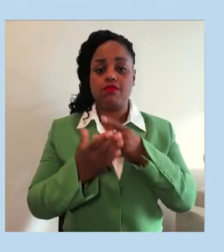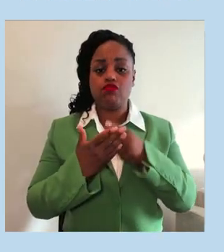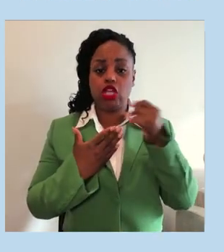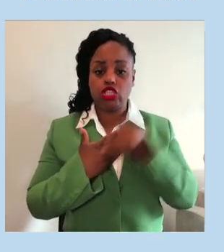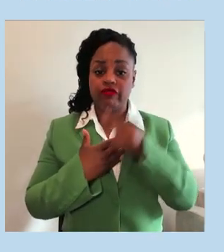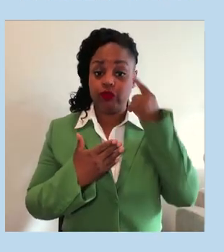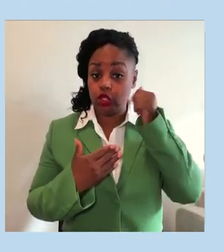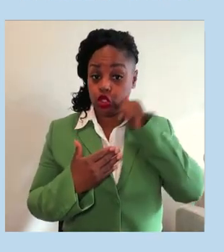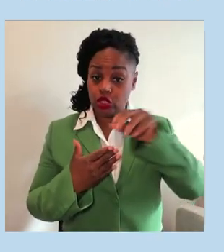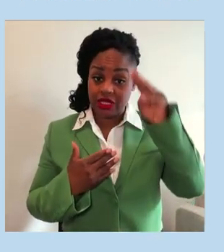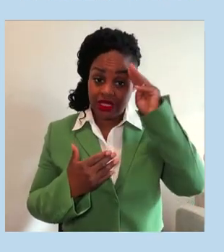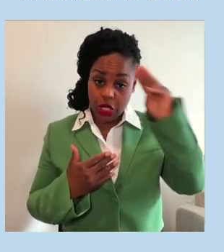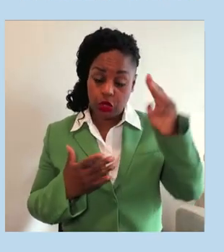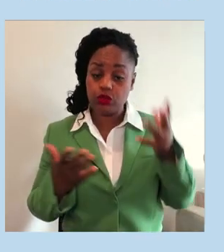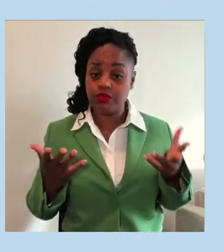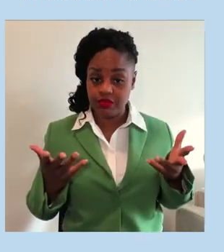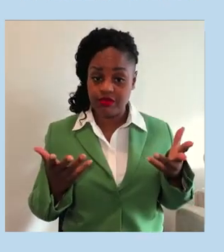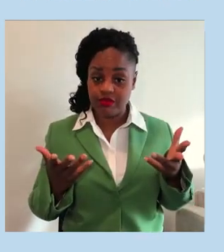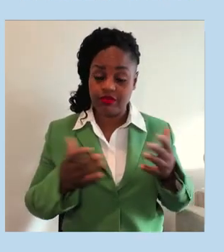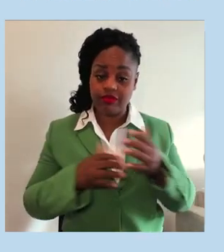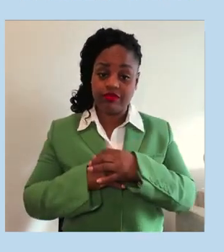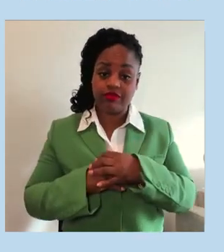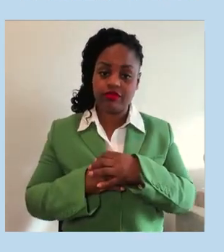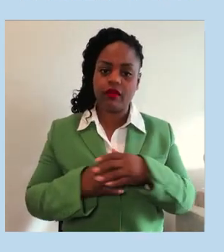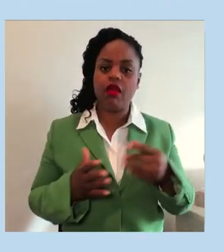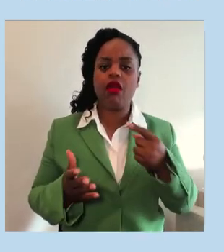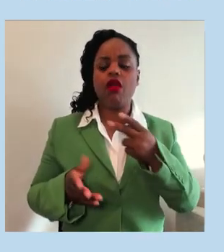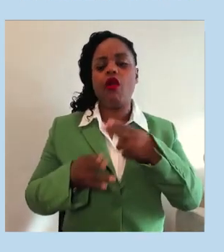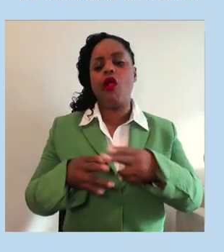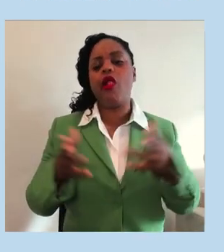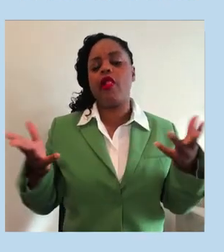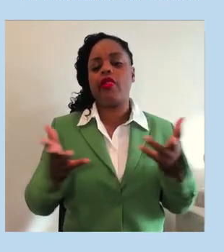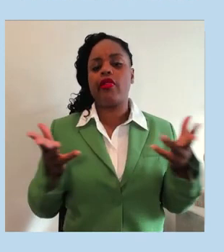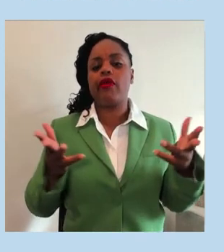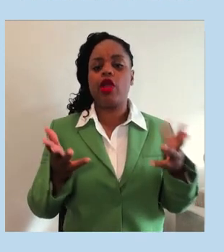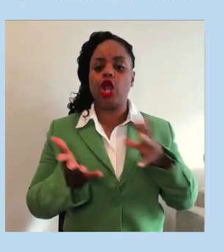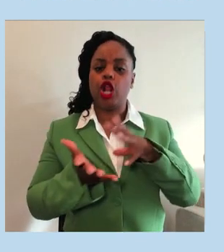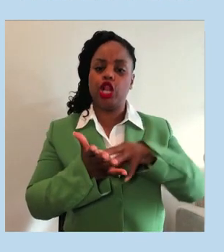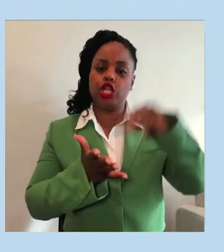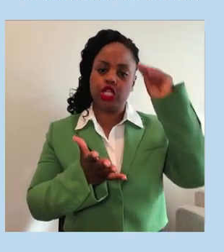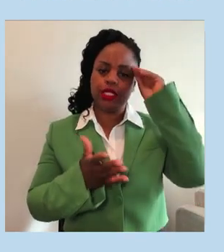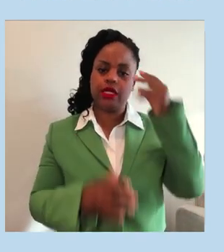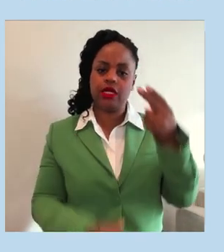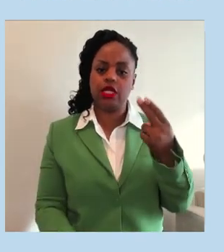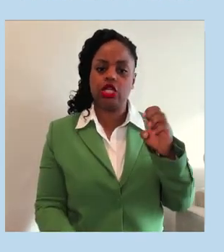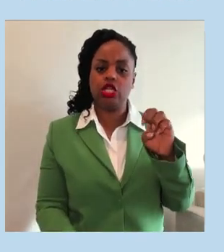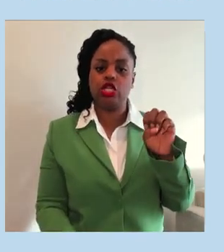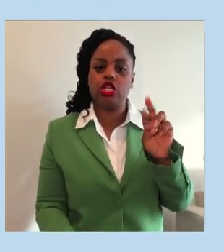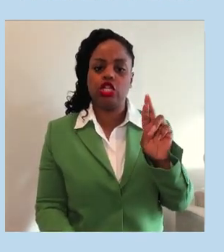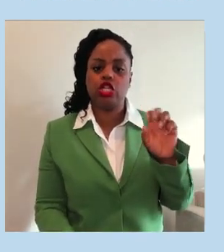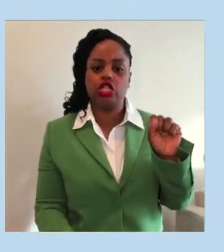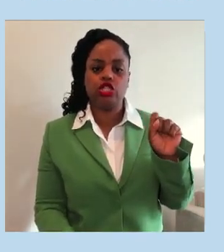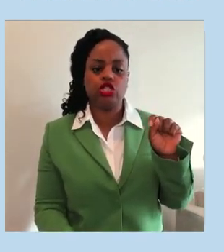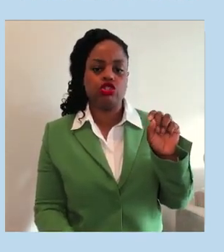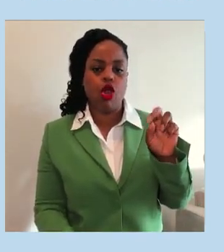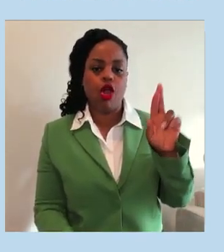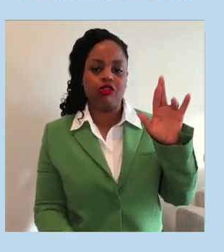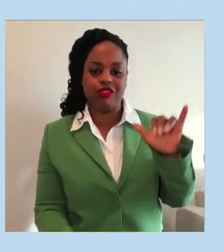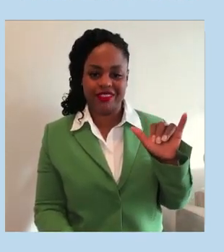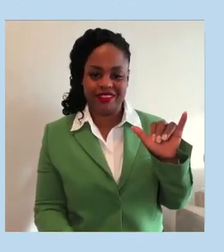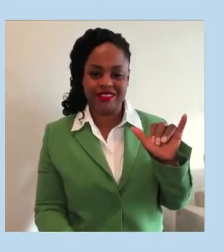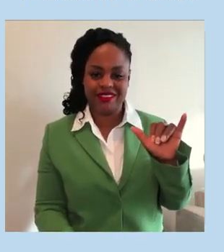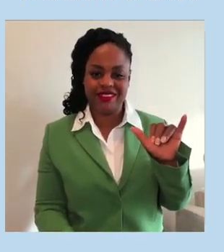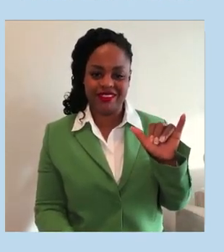place, called Learning Her Story. I created a website and an Instagram page to highlight women of color to encourage girls and show them that there